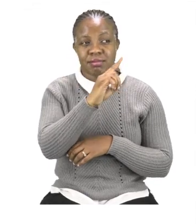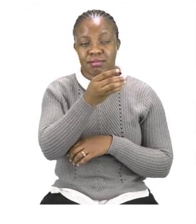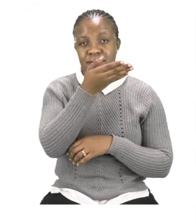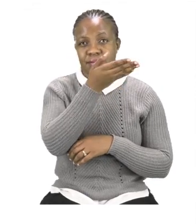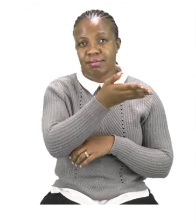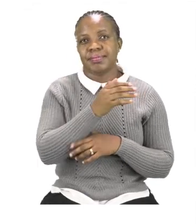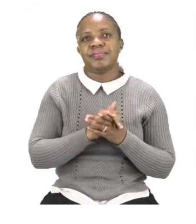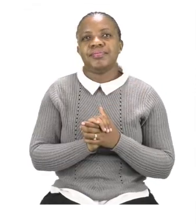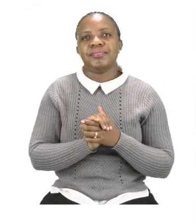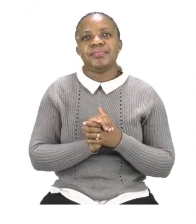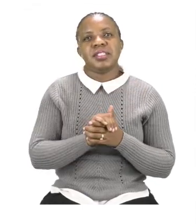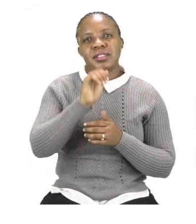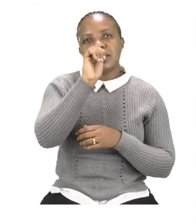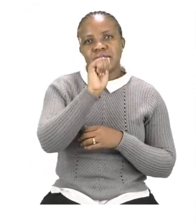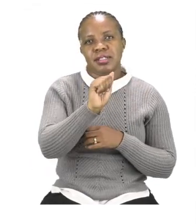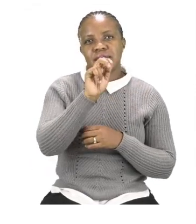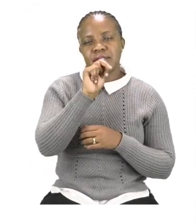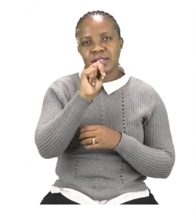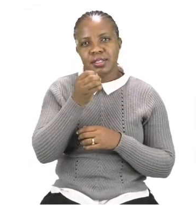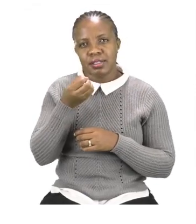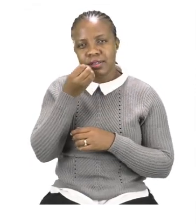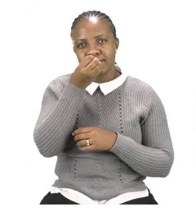Anne gave 4 flowers too.